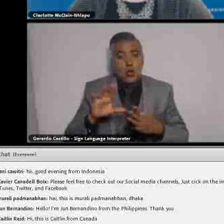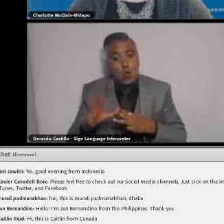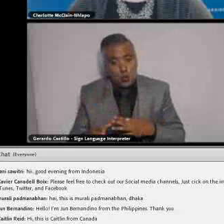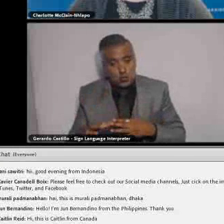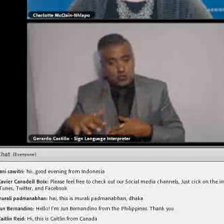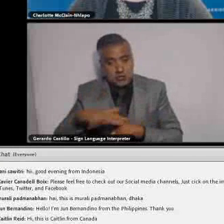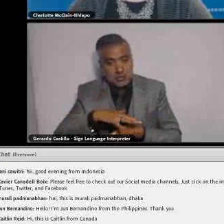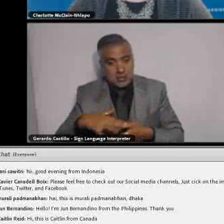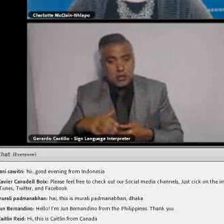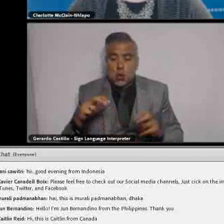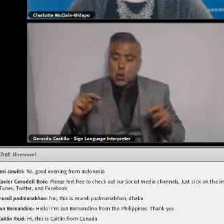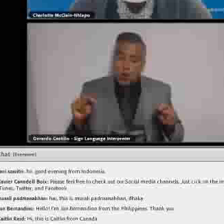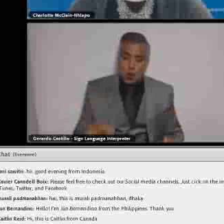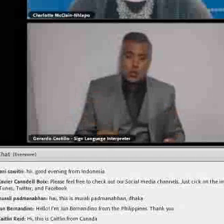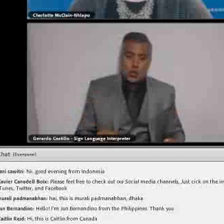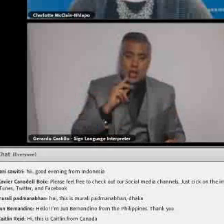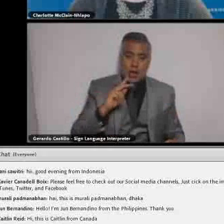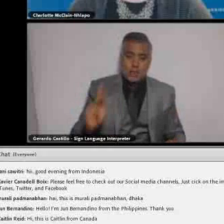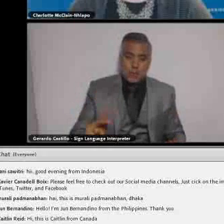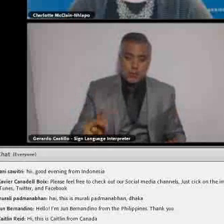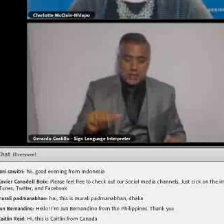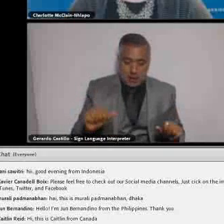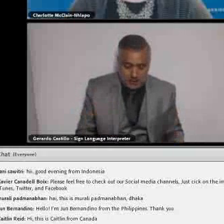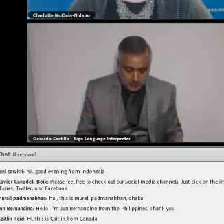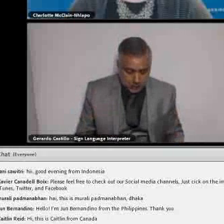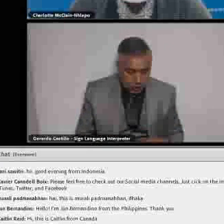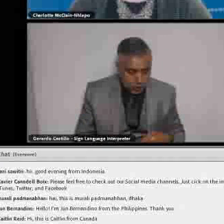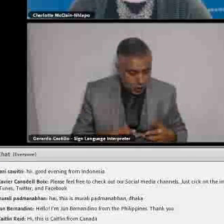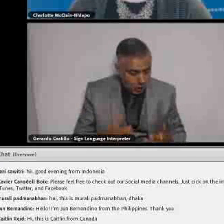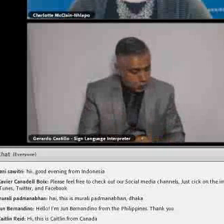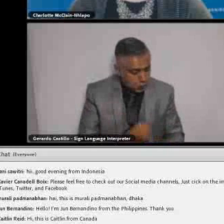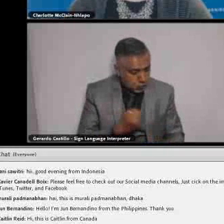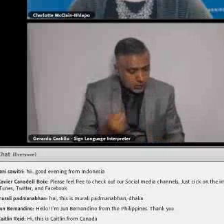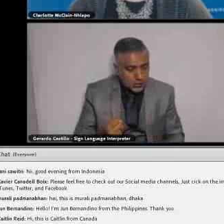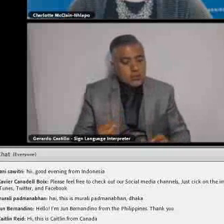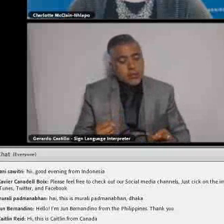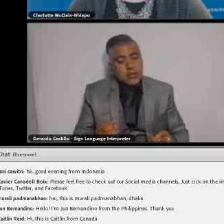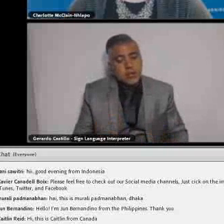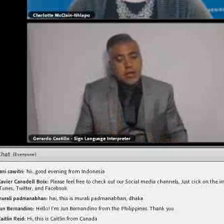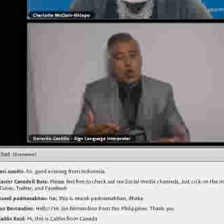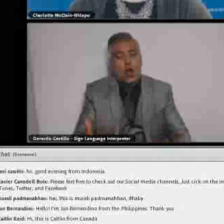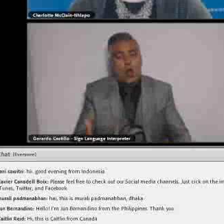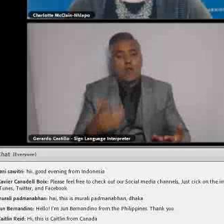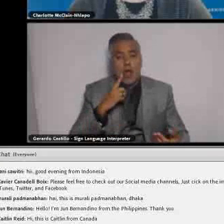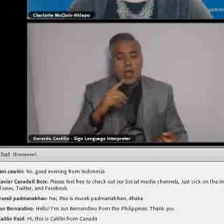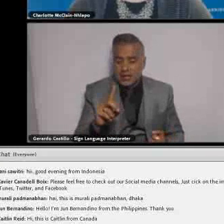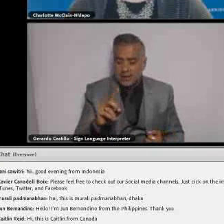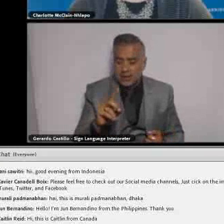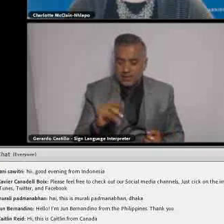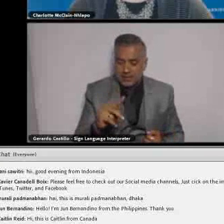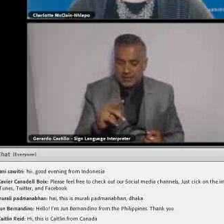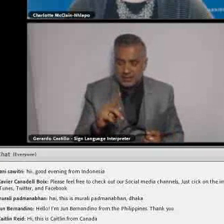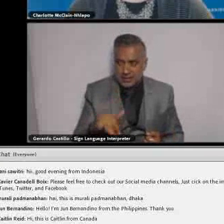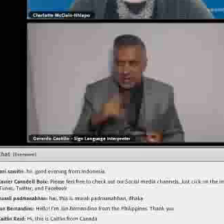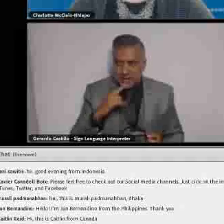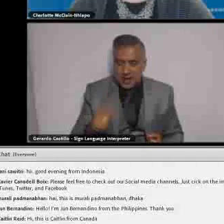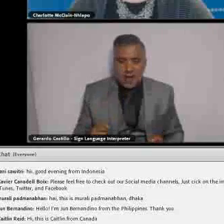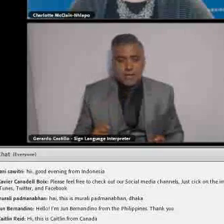looking at people's abilities, the opportunities they're offered, and the dignity that they have to engage in these